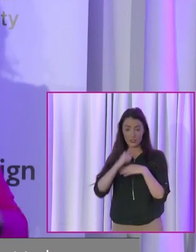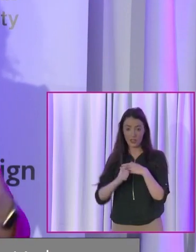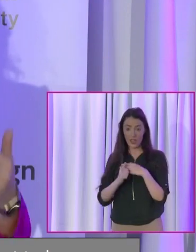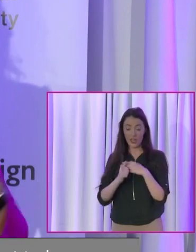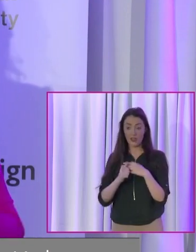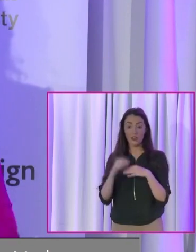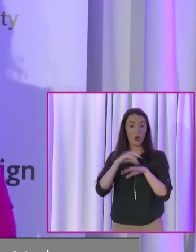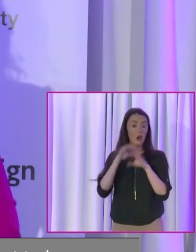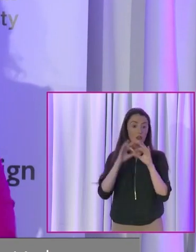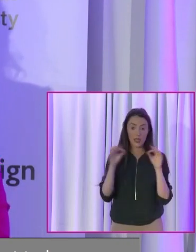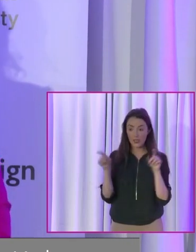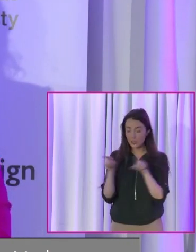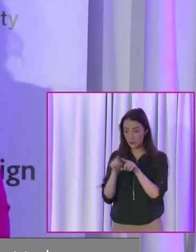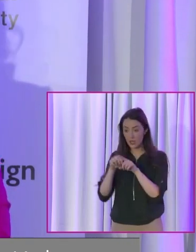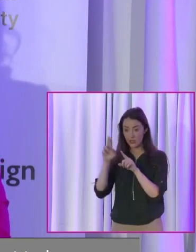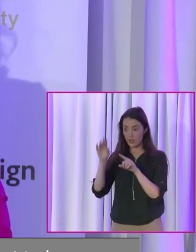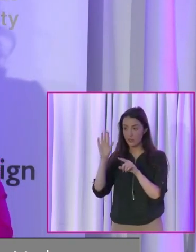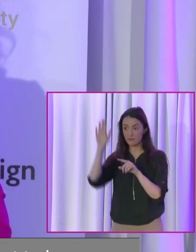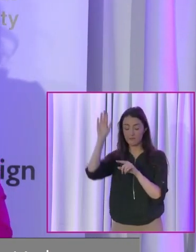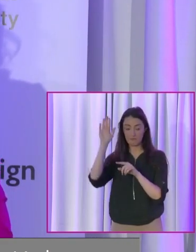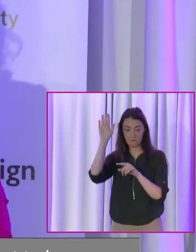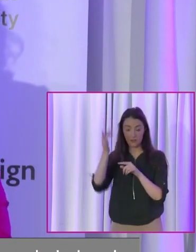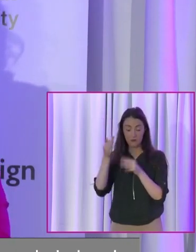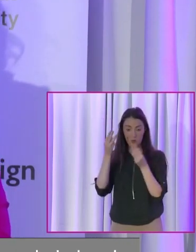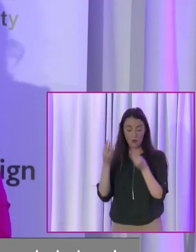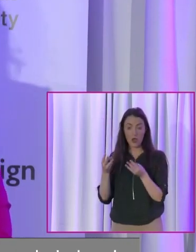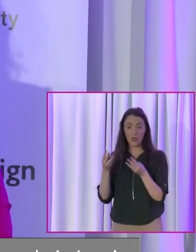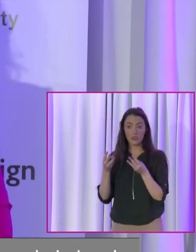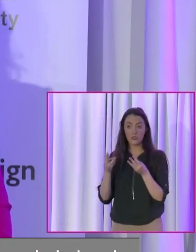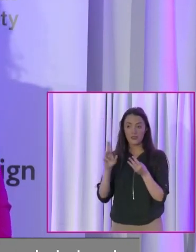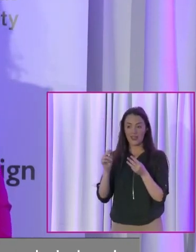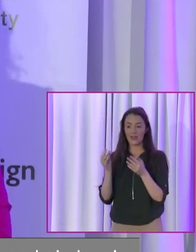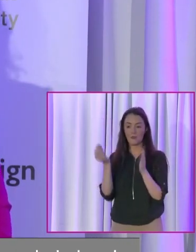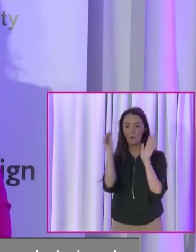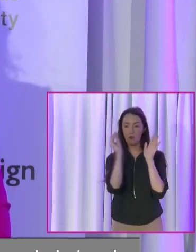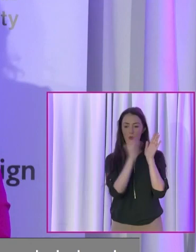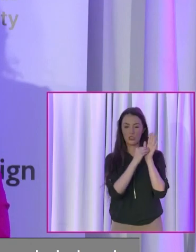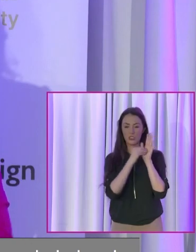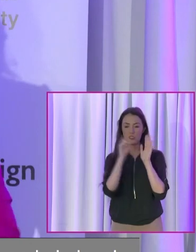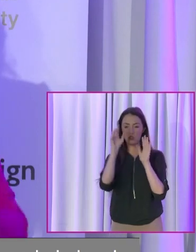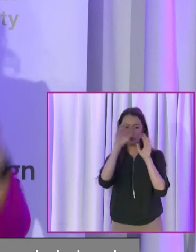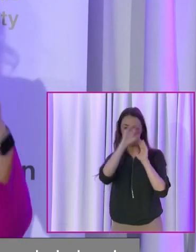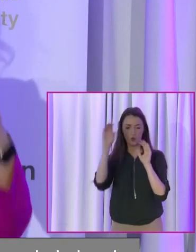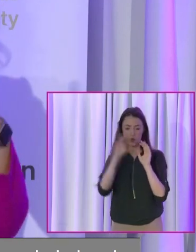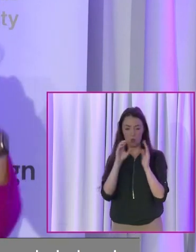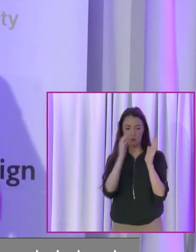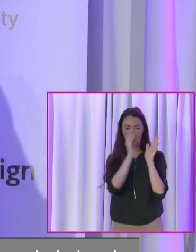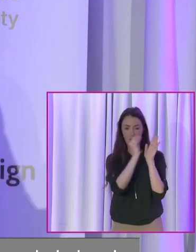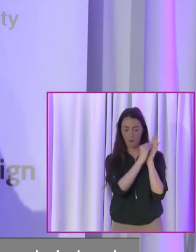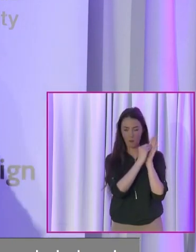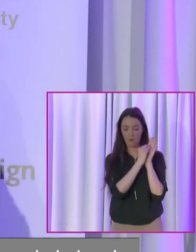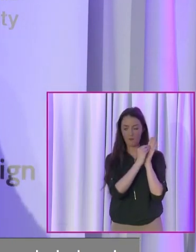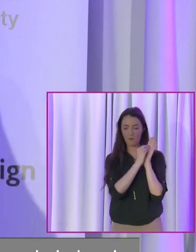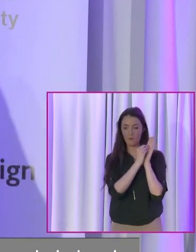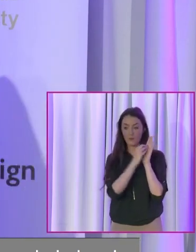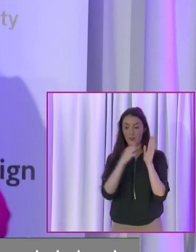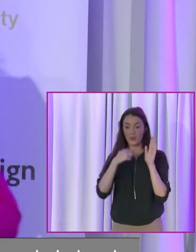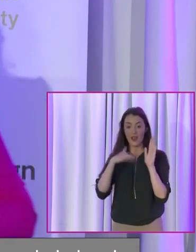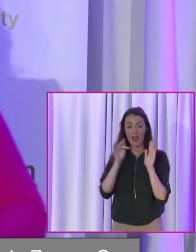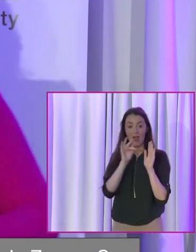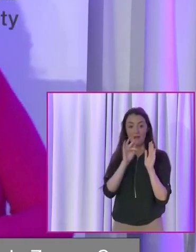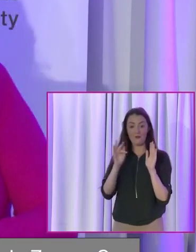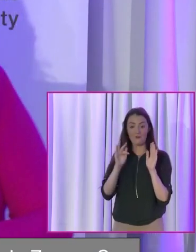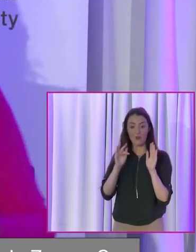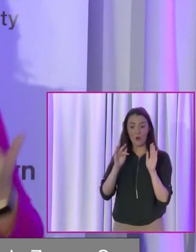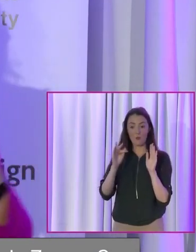person, and obviously those who are online will be able to submit their questions via Zoom. So I'm originally from Blarney